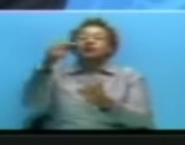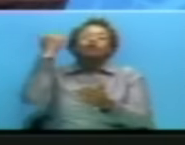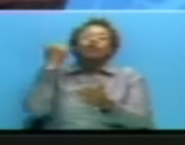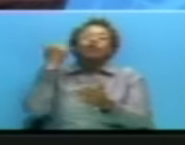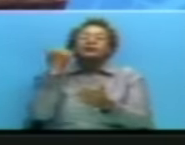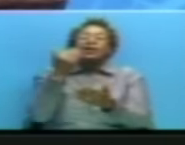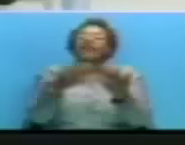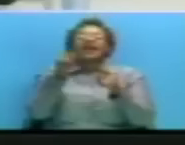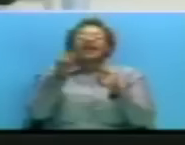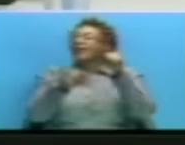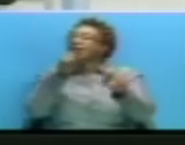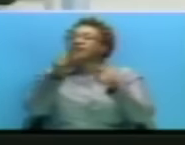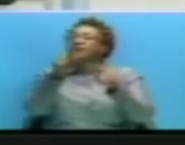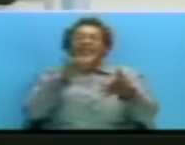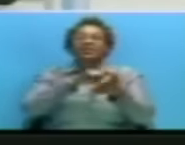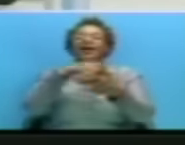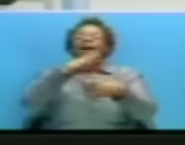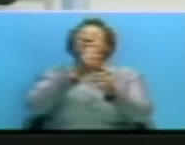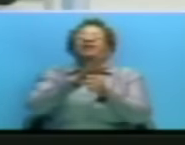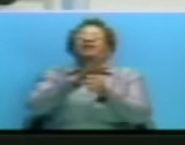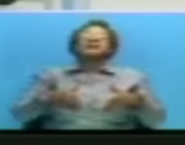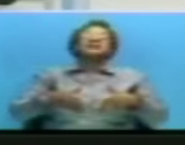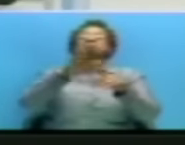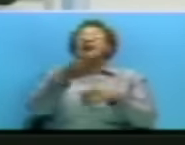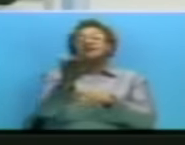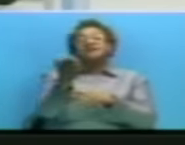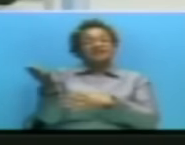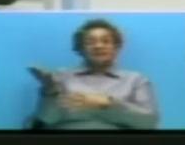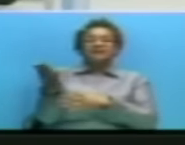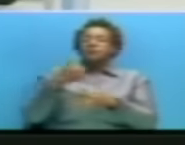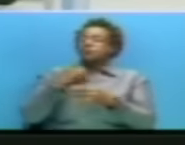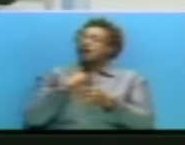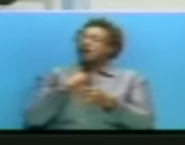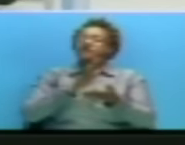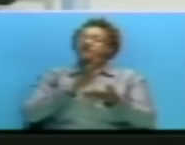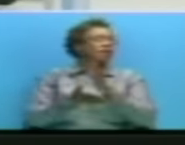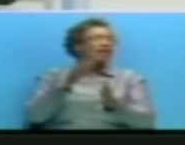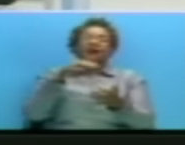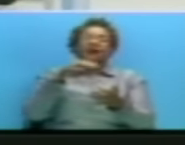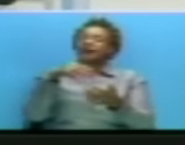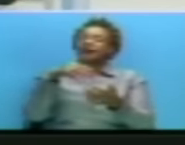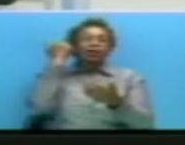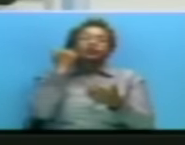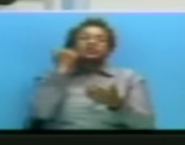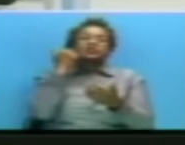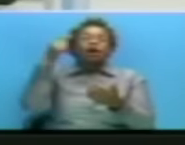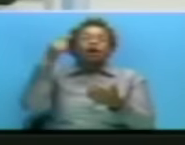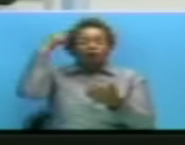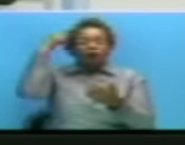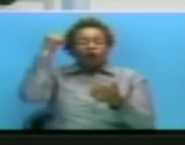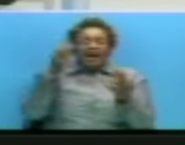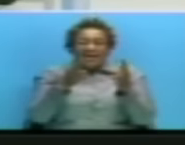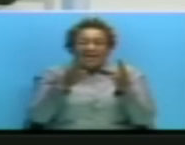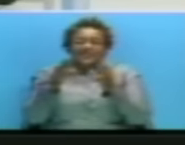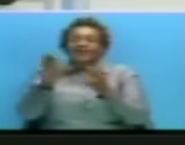than allegations that are made from the street by these ones, we have no single case, and yet Coca-Cola edited the advert. What okay. does